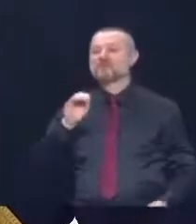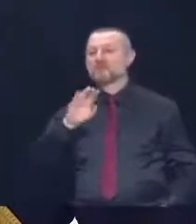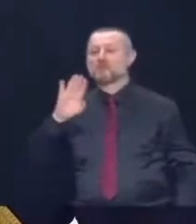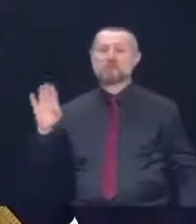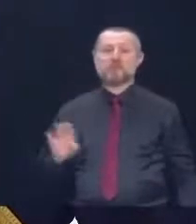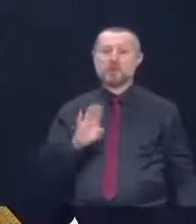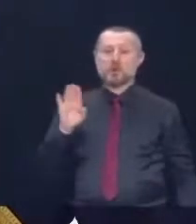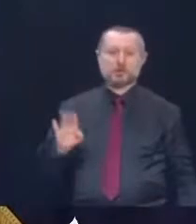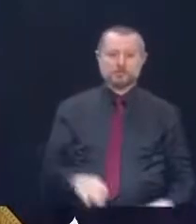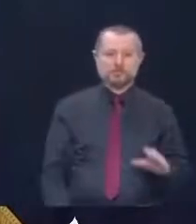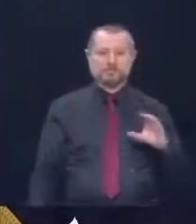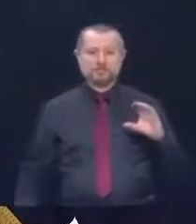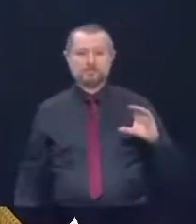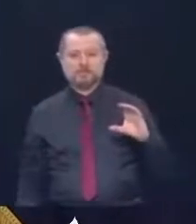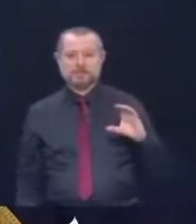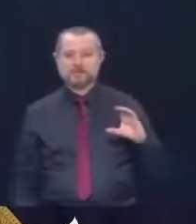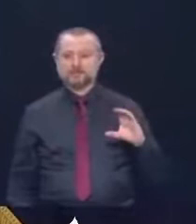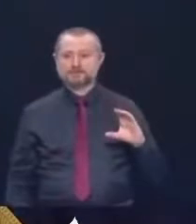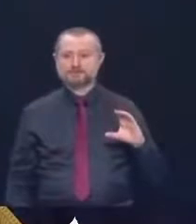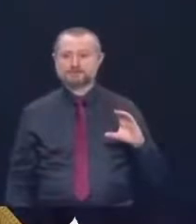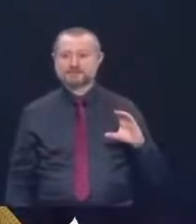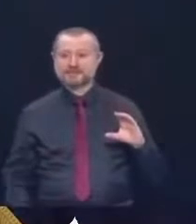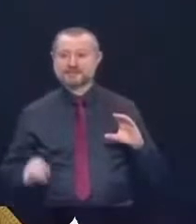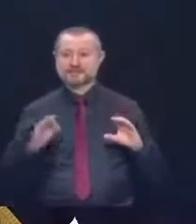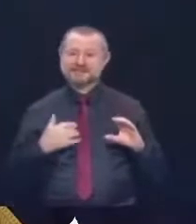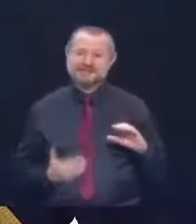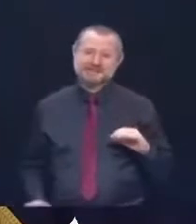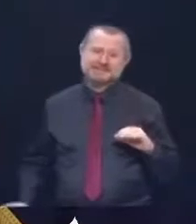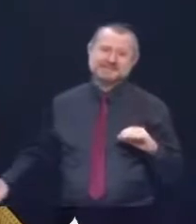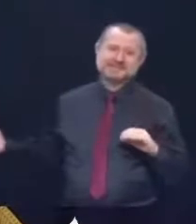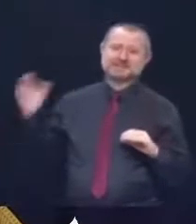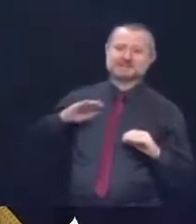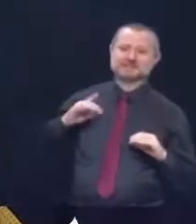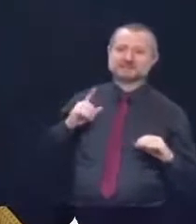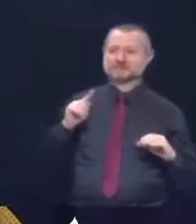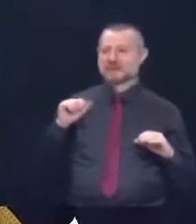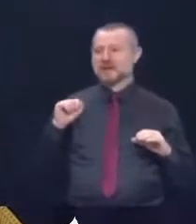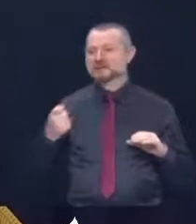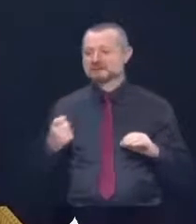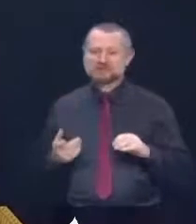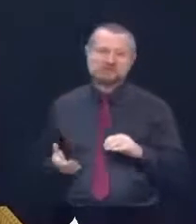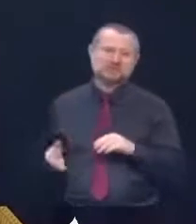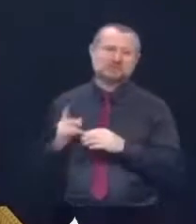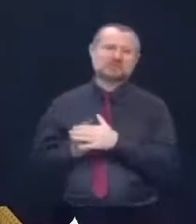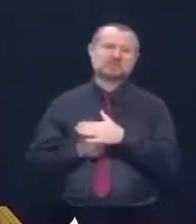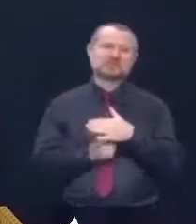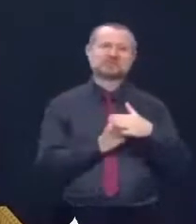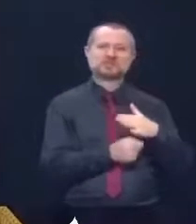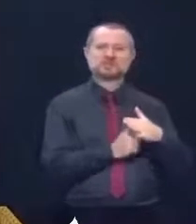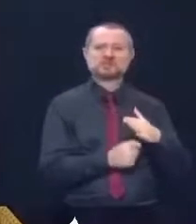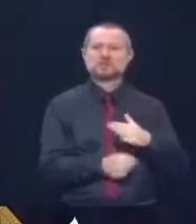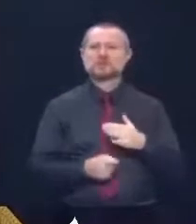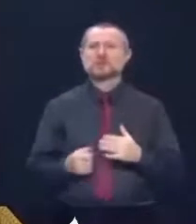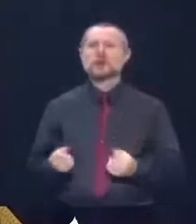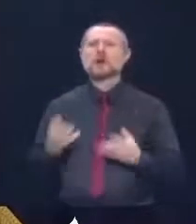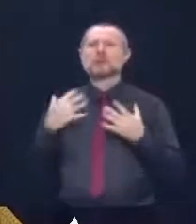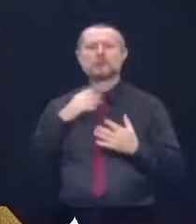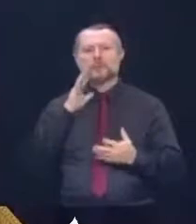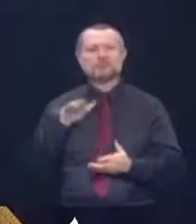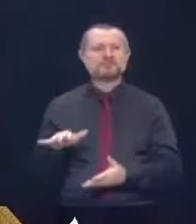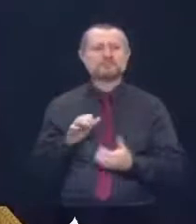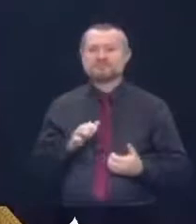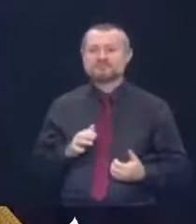Go to the highest income tax in the United States of America. How much do you think it makes us?